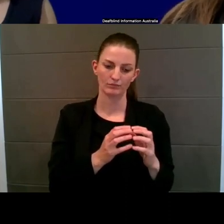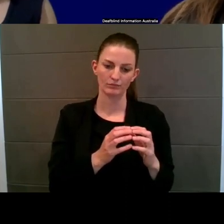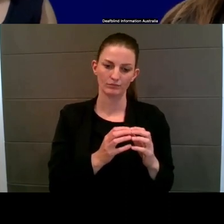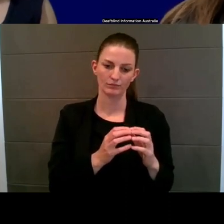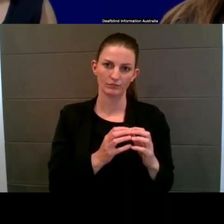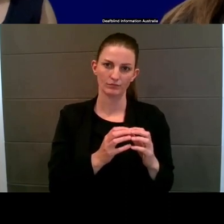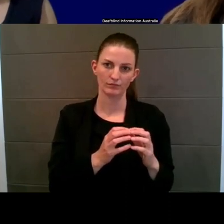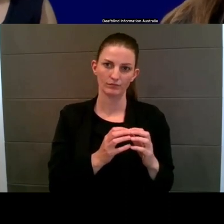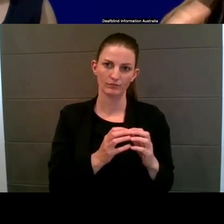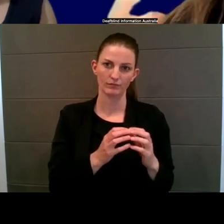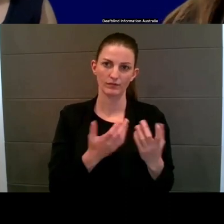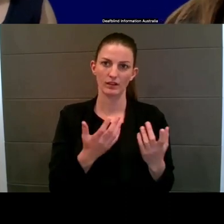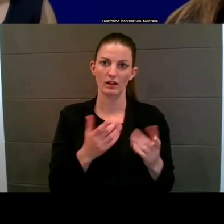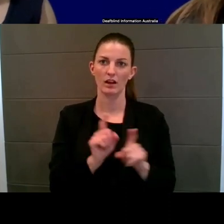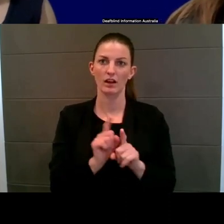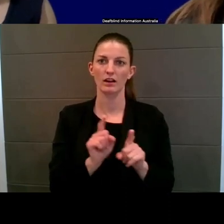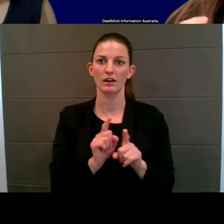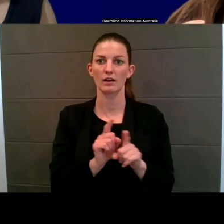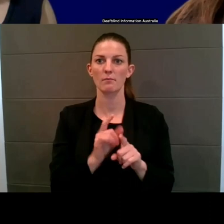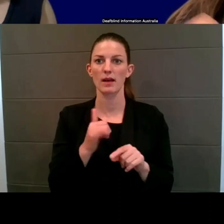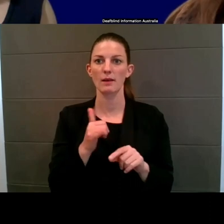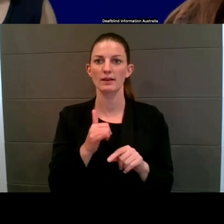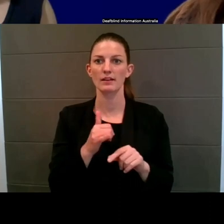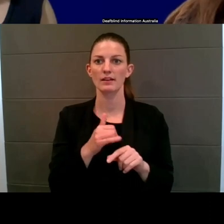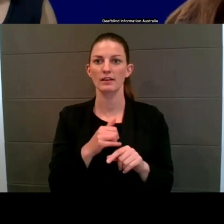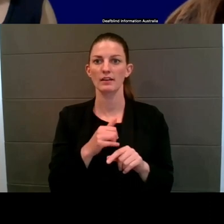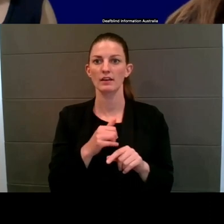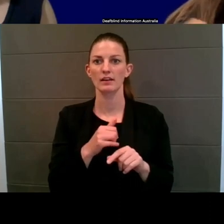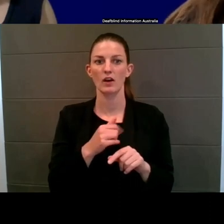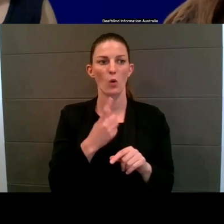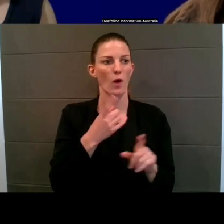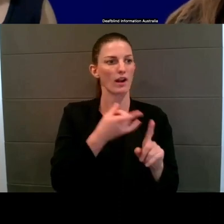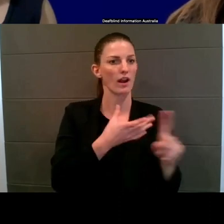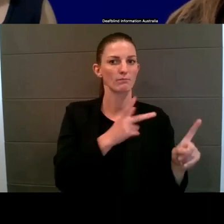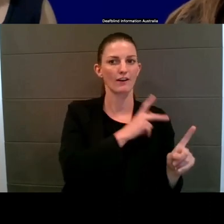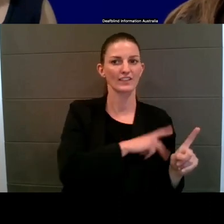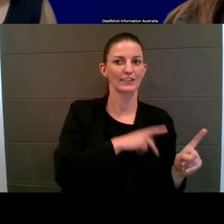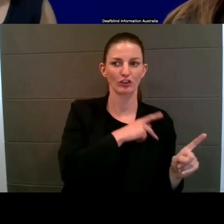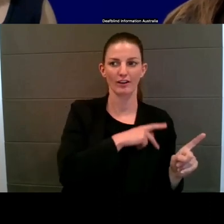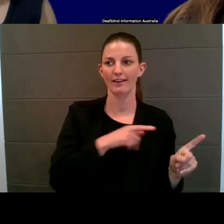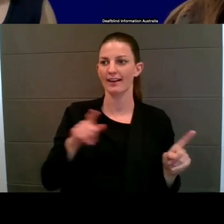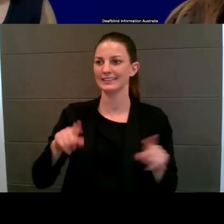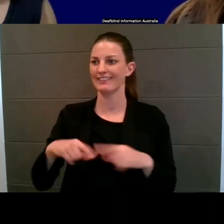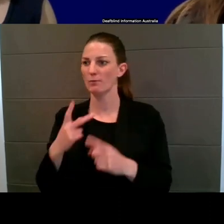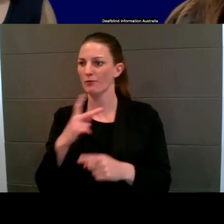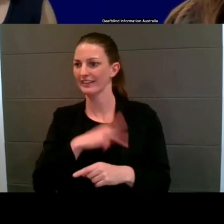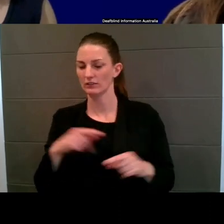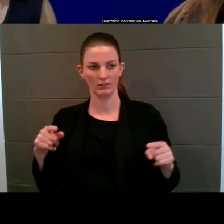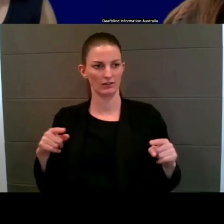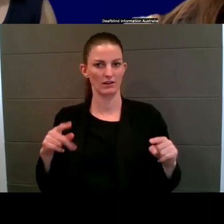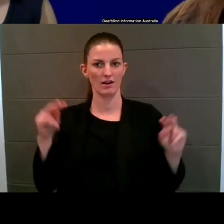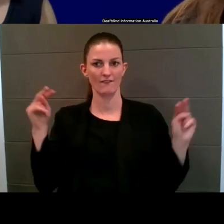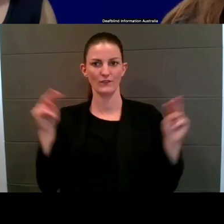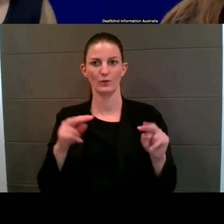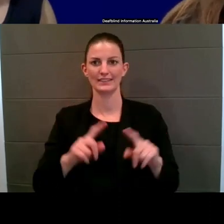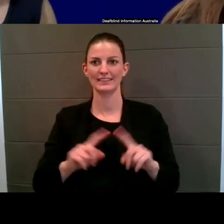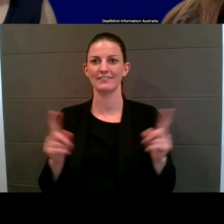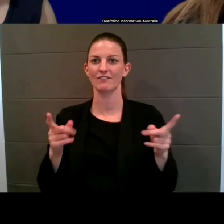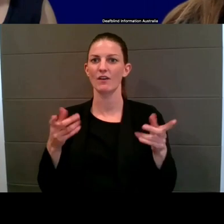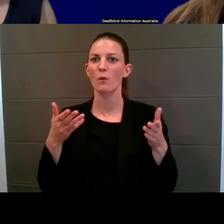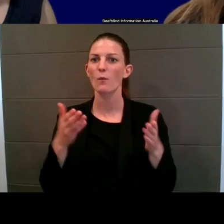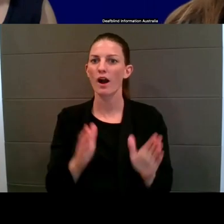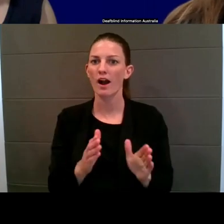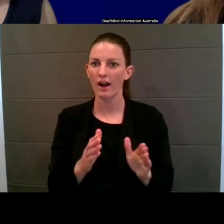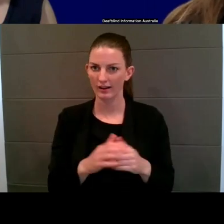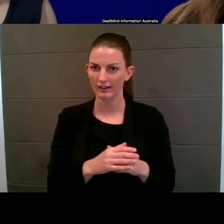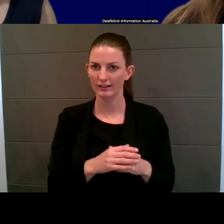interpretation. So there might be an interpretation from one field or one discipline that explains why you're seeing certain